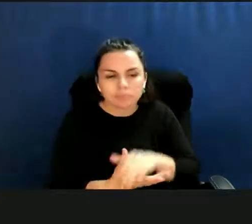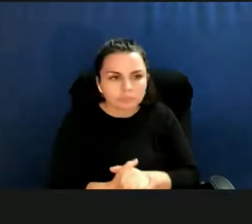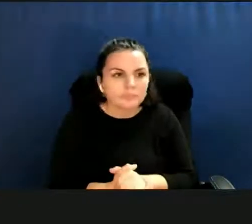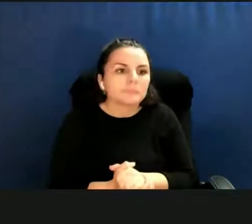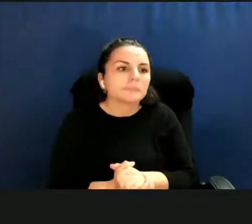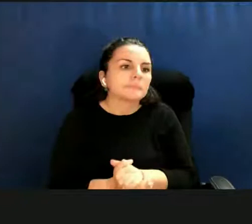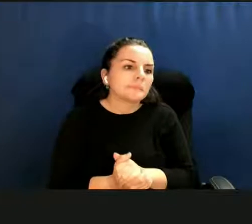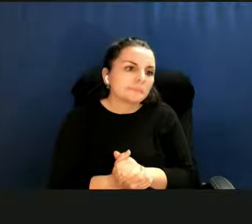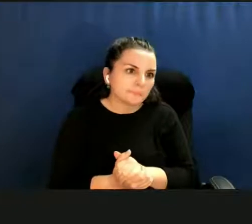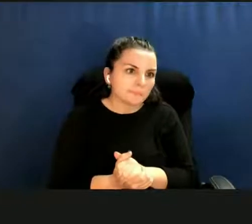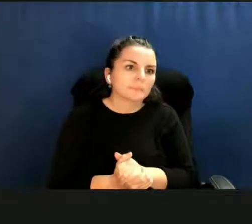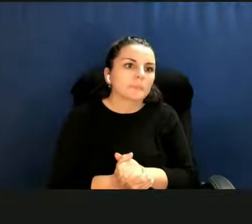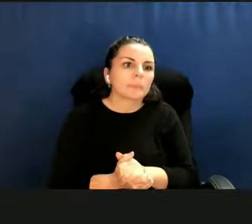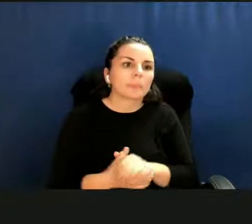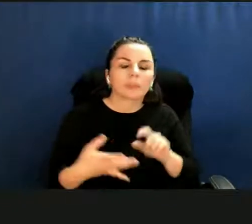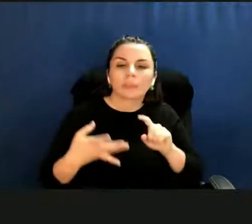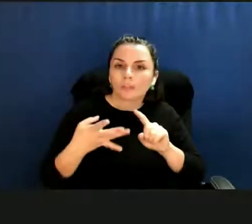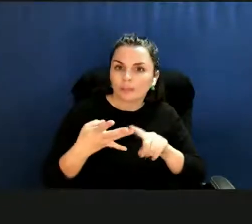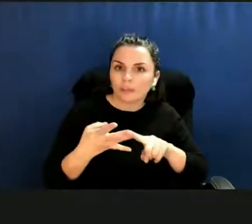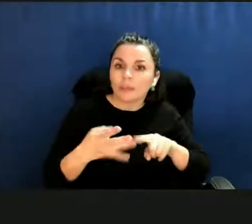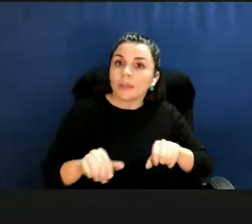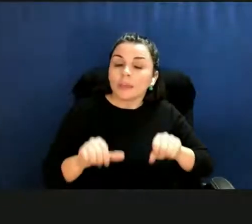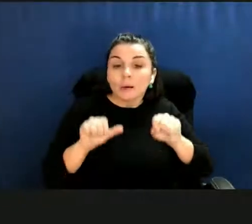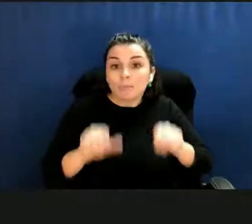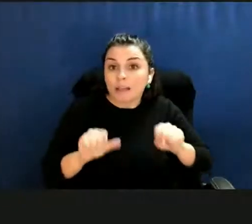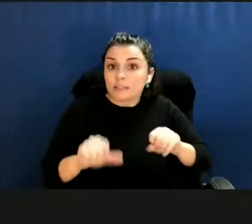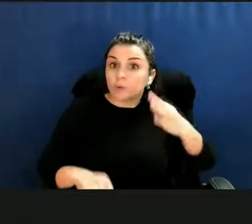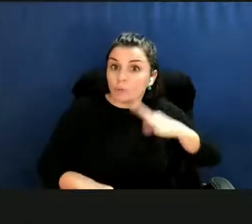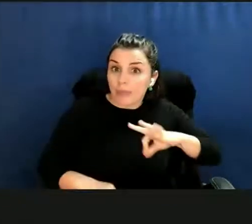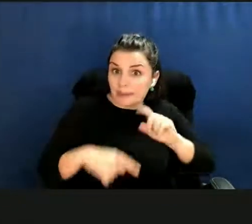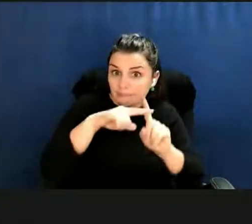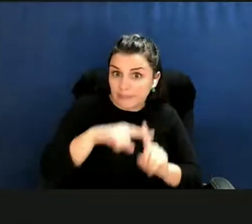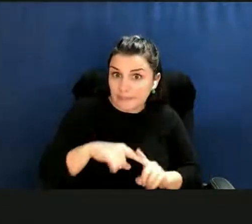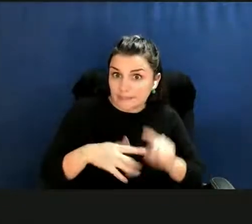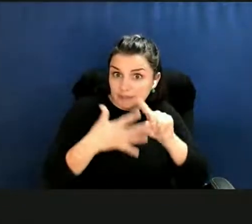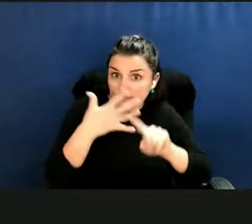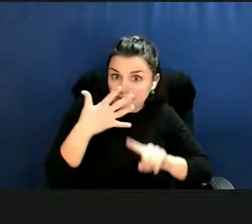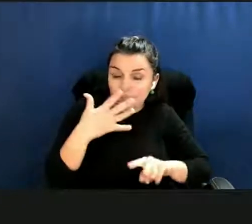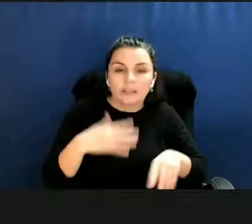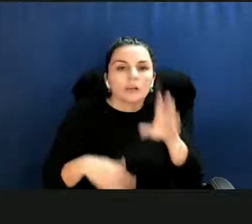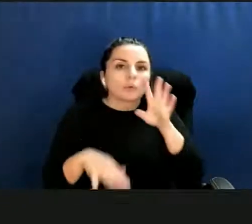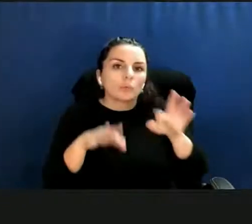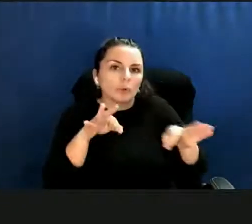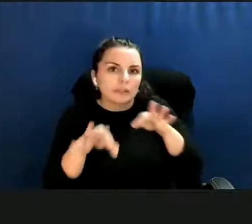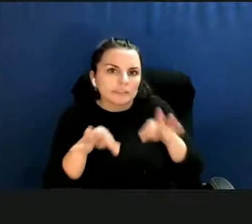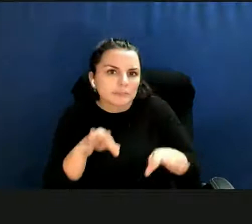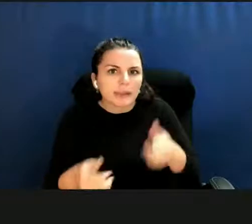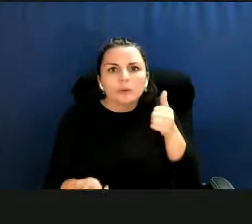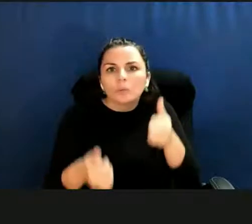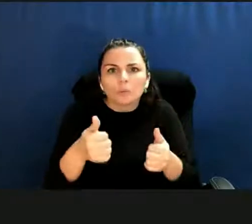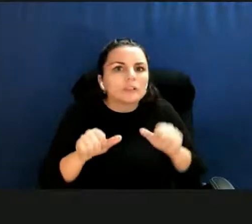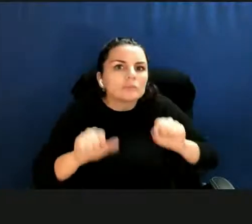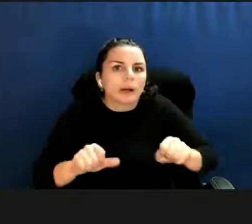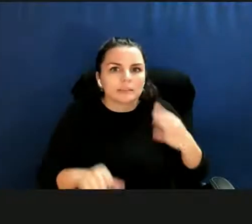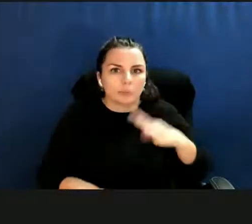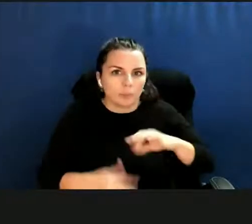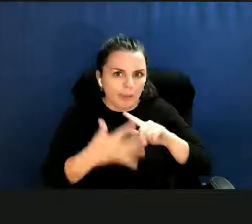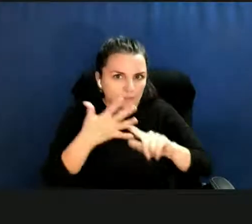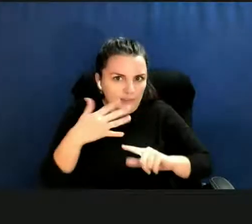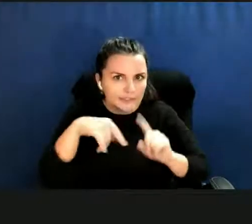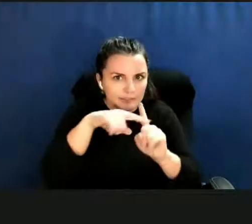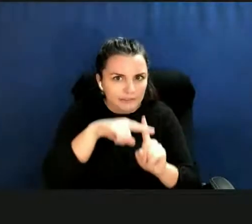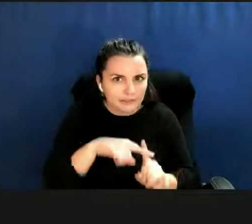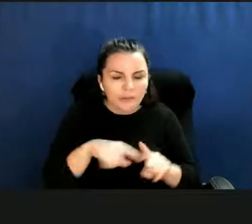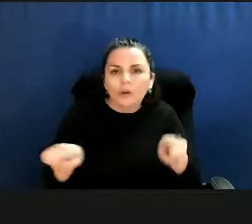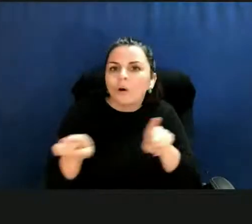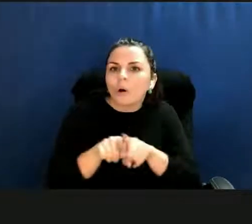So the potential benefits of the proposed research, you're going to want to discuss what those potential benefits are, and then discuss